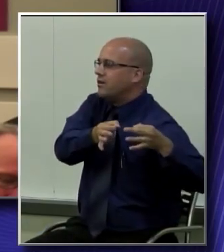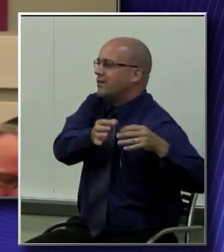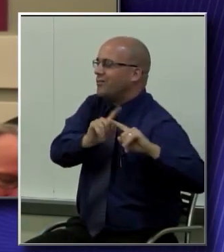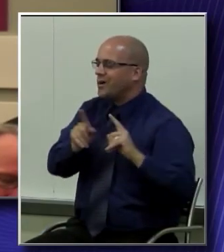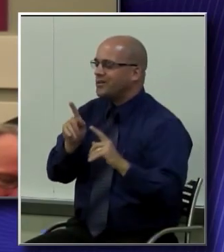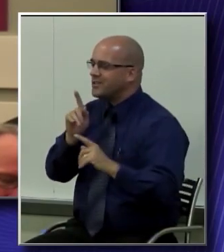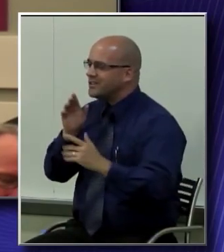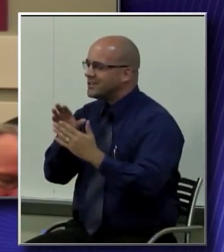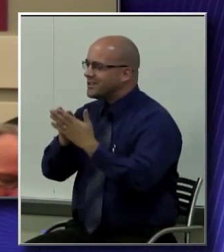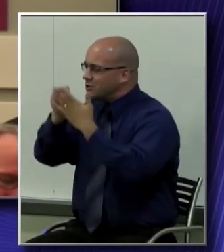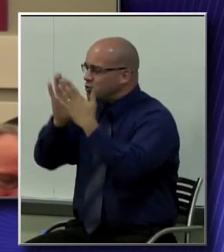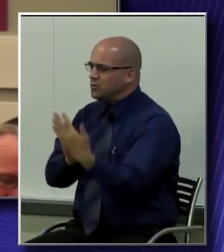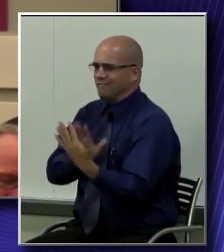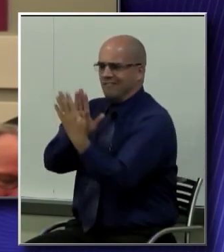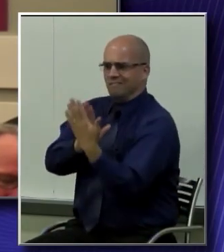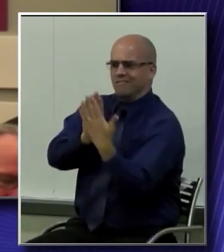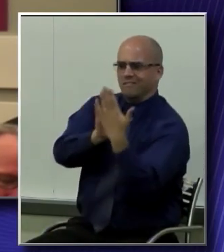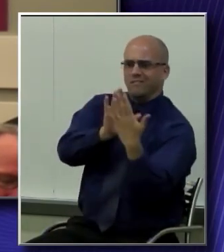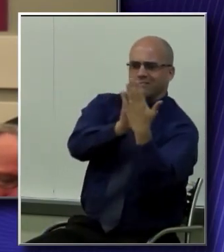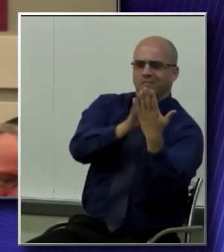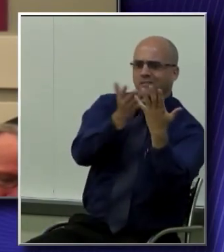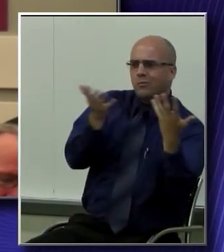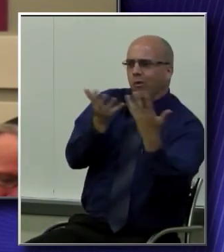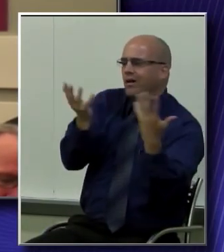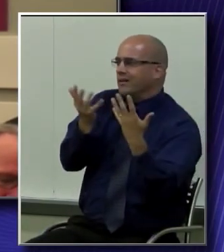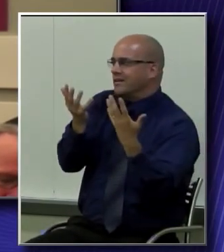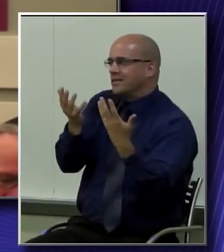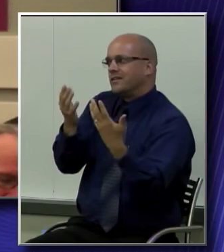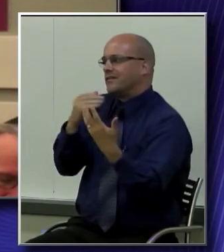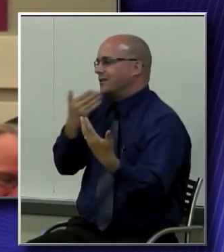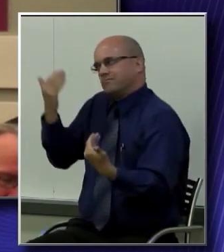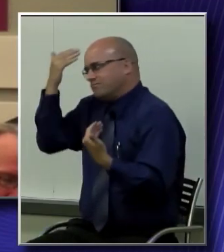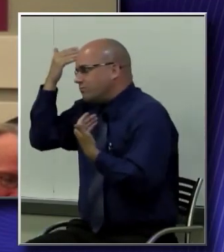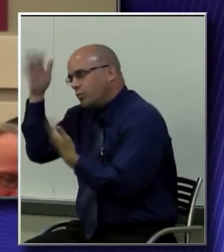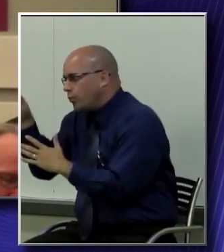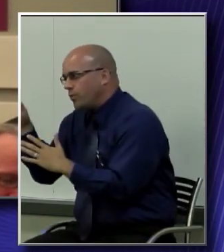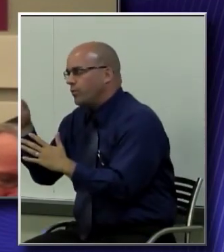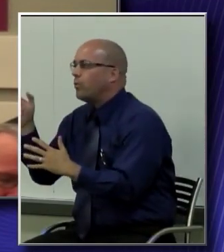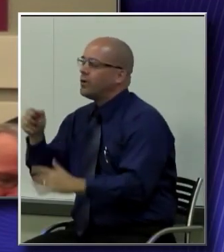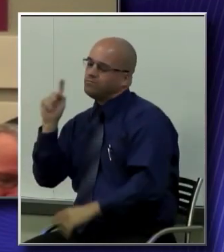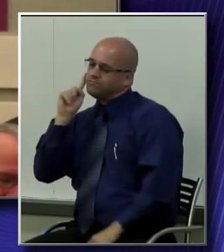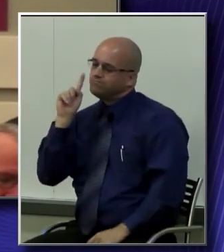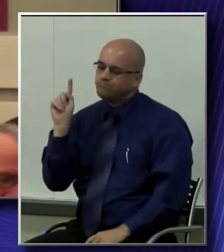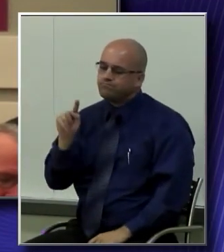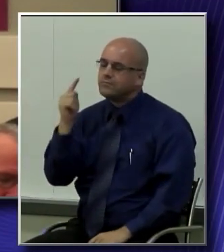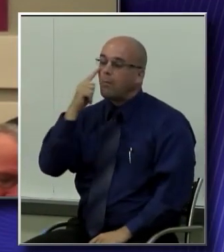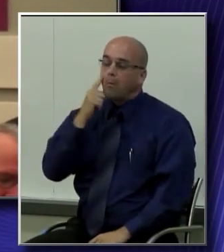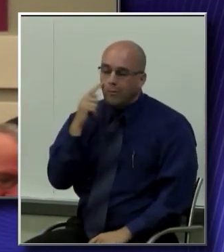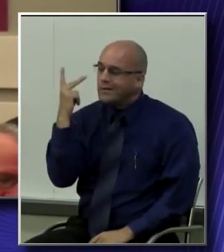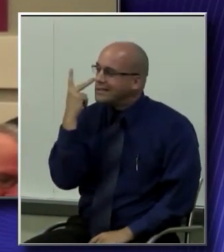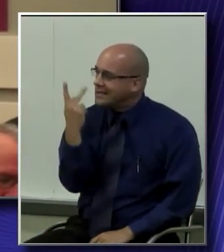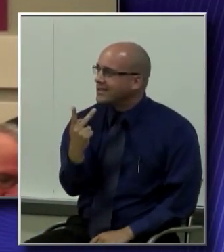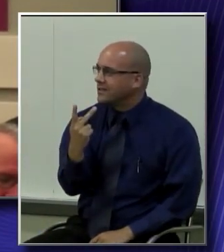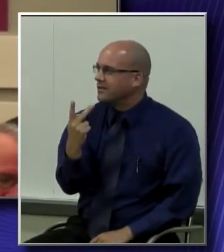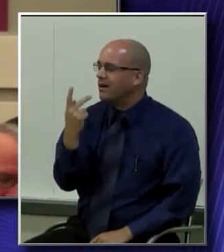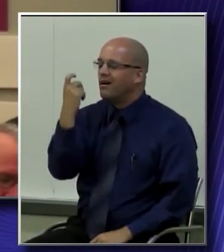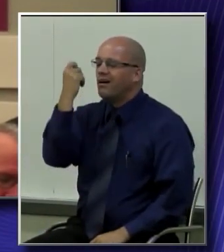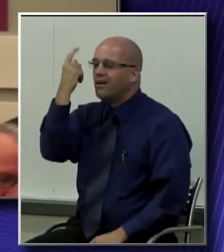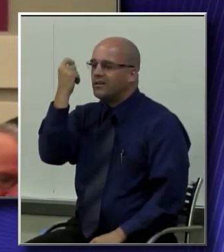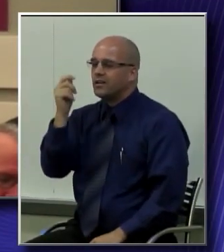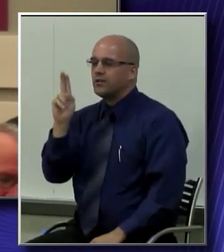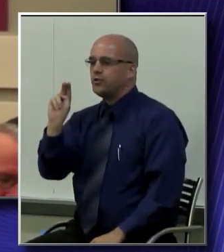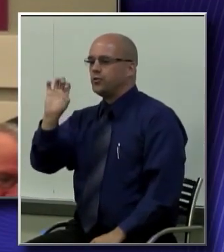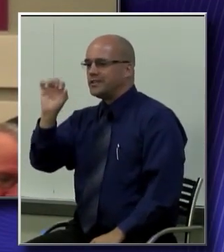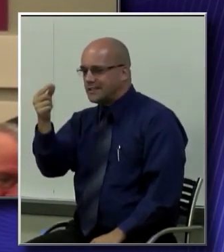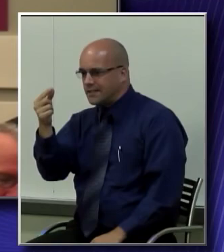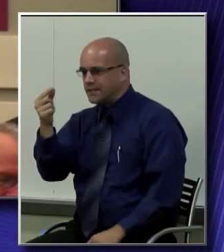every day they go out there and not knowing if they're going to be able to come back next semester. Financial aid is the number one reason why students in the UNC system and